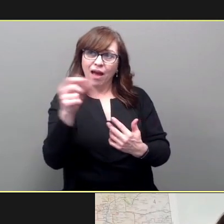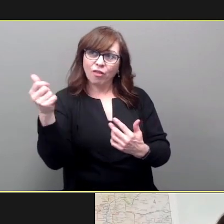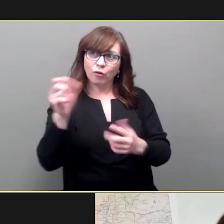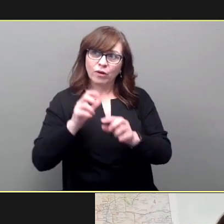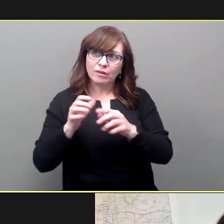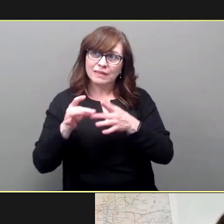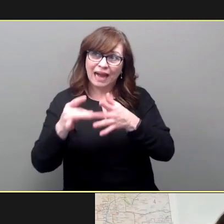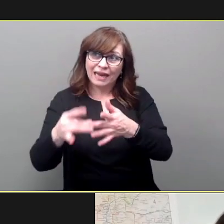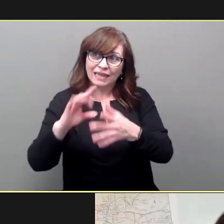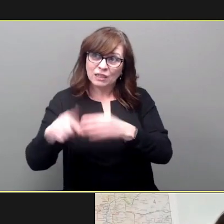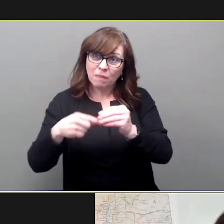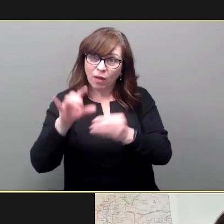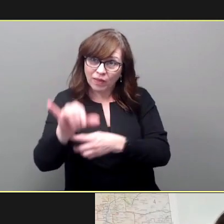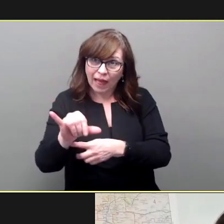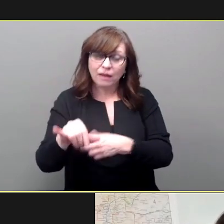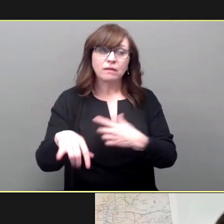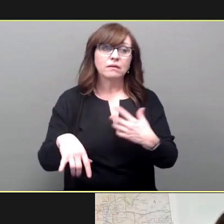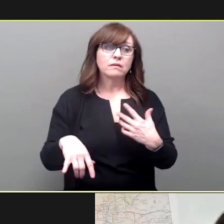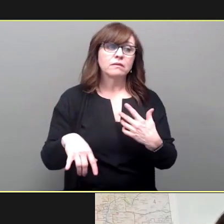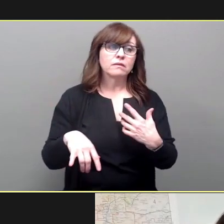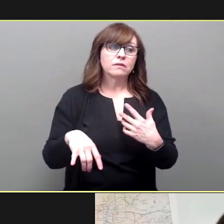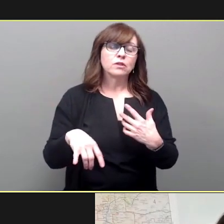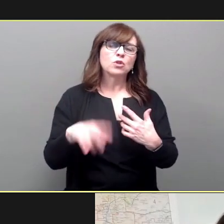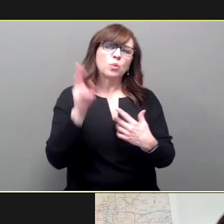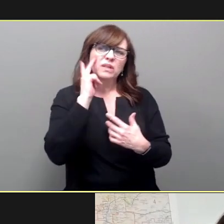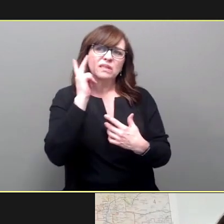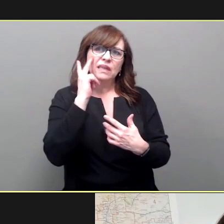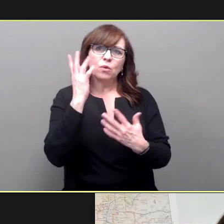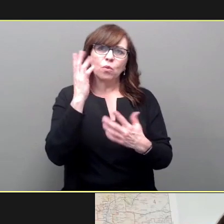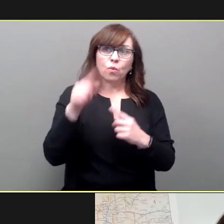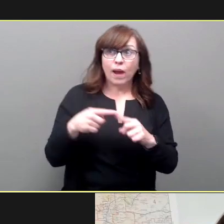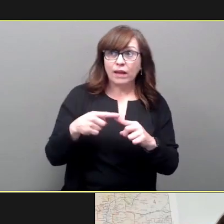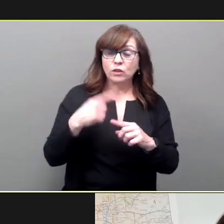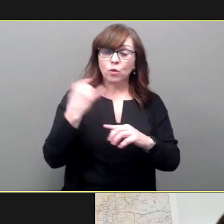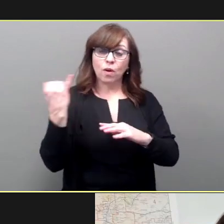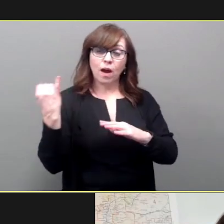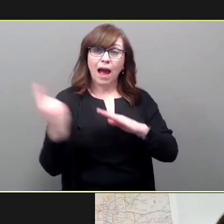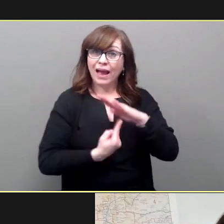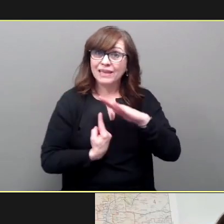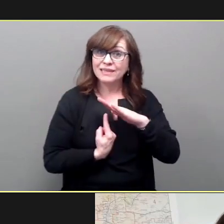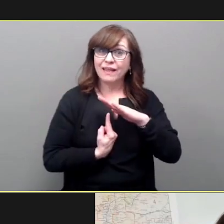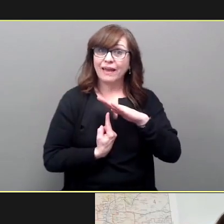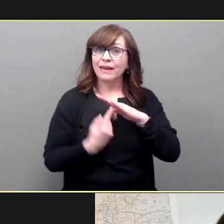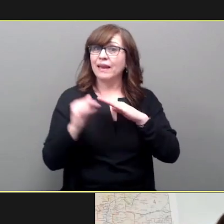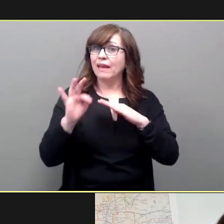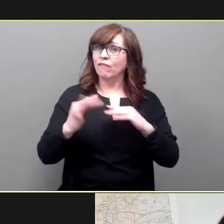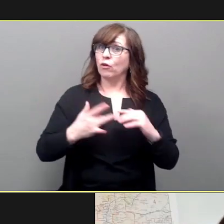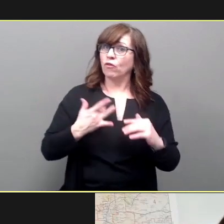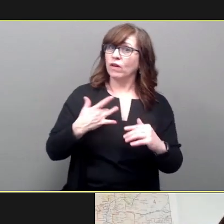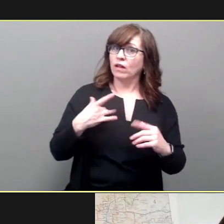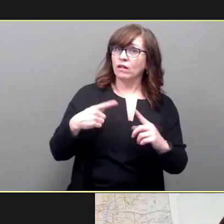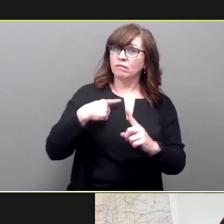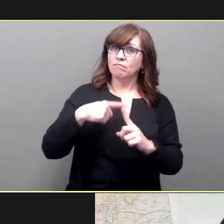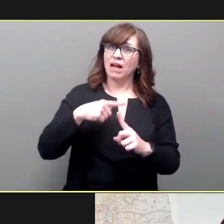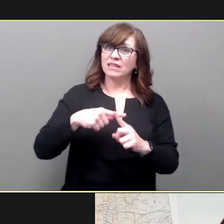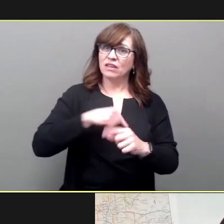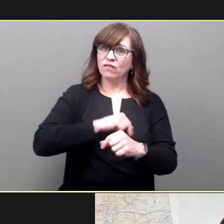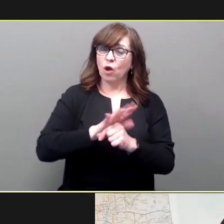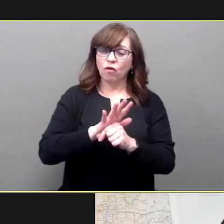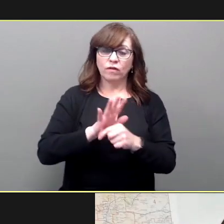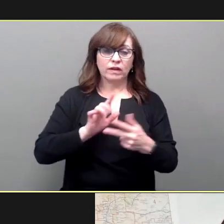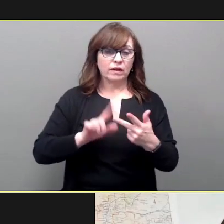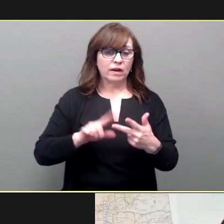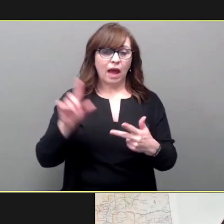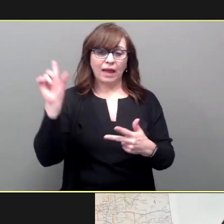exactly which day it is. So you can isolate immediately, know you have COVID. I think third is treatments are coming